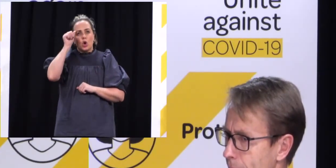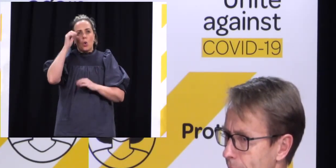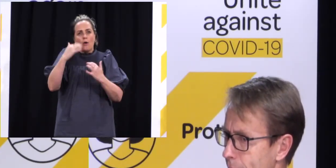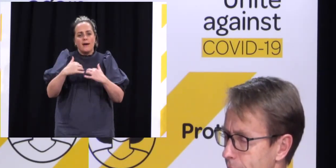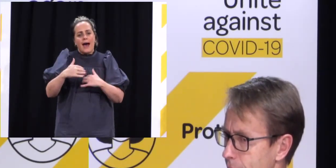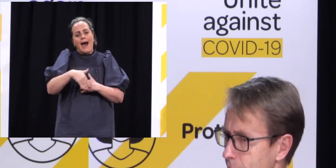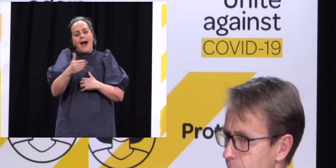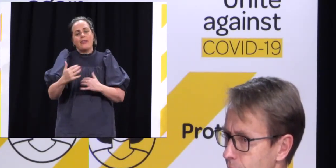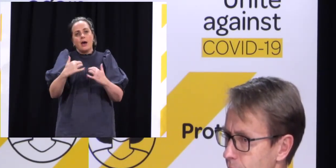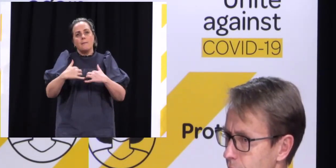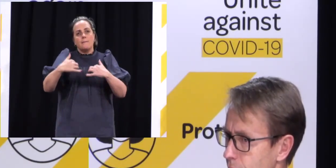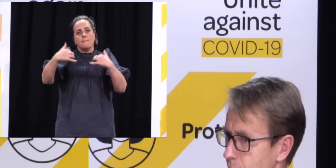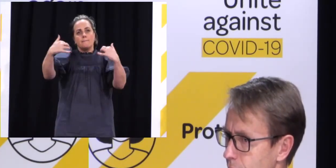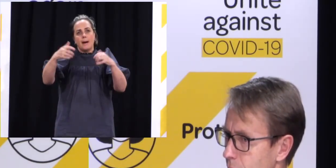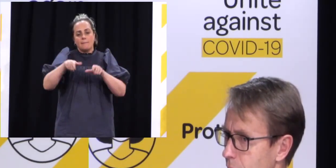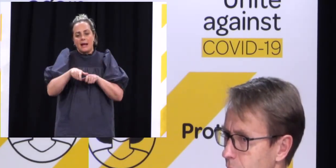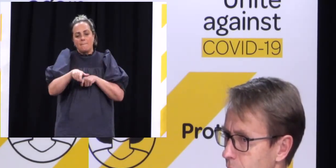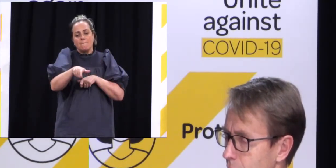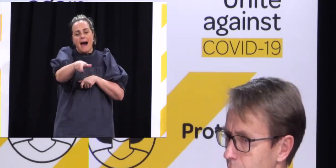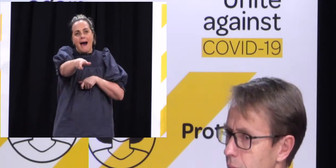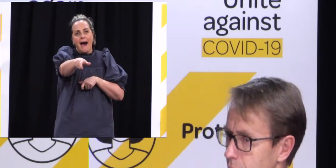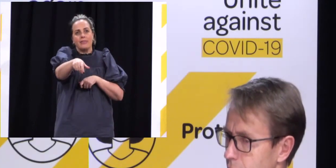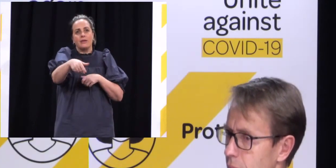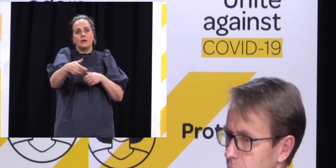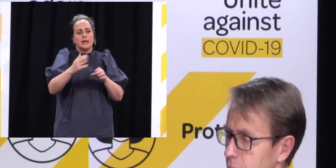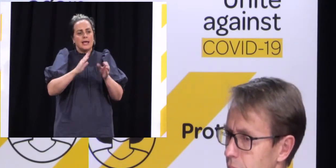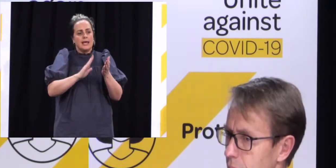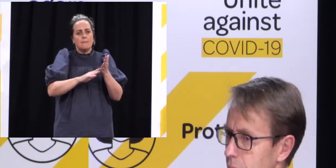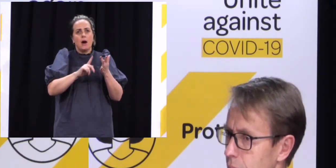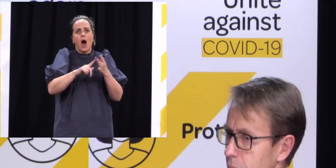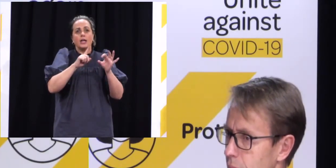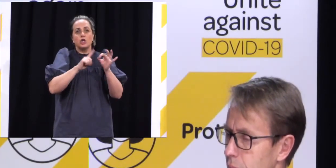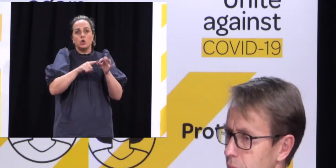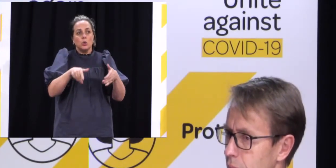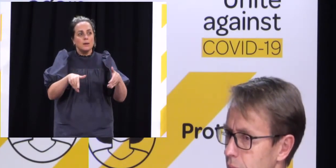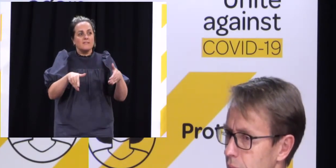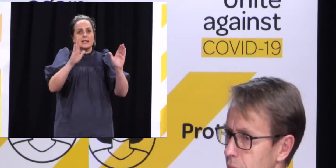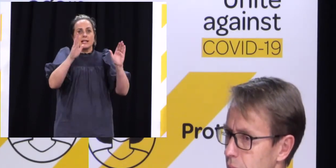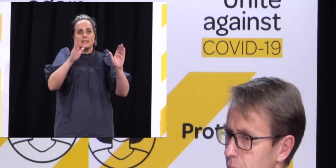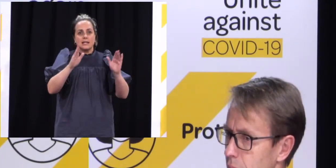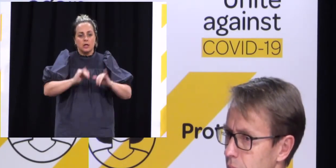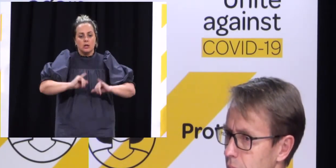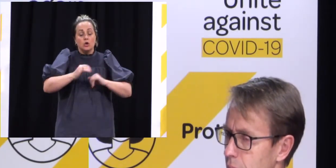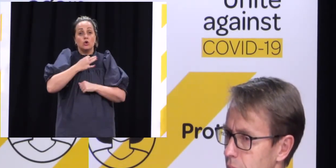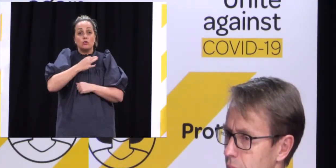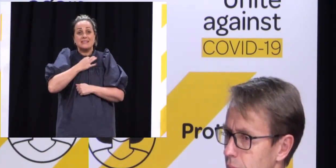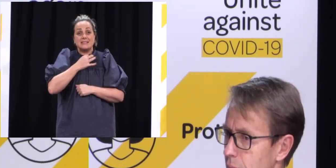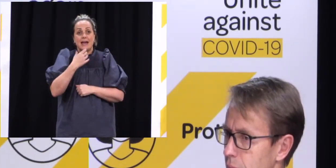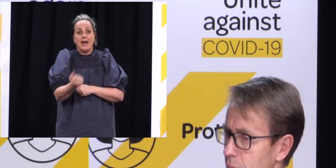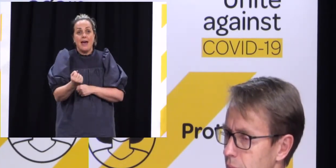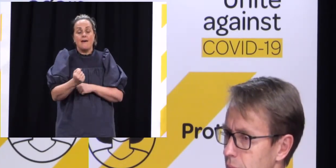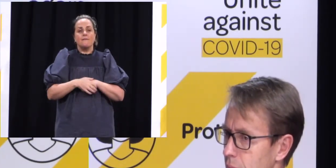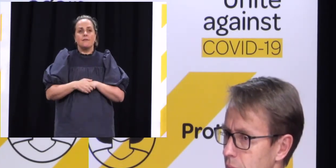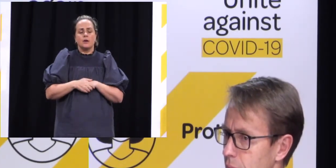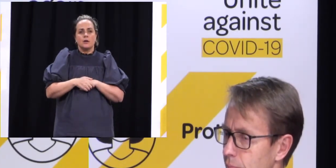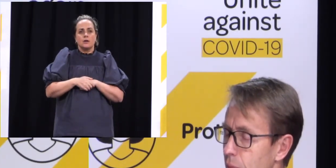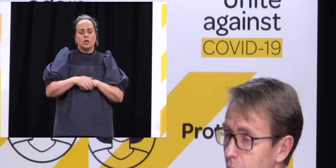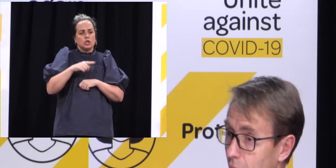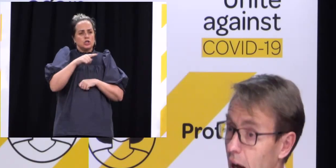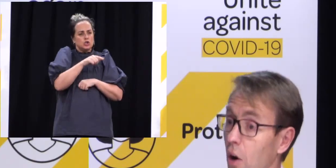and any other MIQ facilities, and yesterday, Dr. Bloomfield, when you told me that it was the public walkway at fault, were you unaware of the atrium